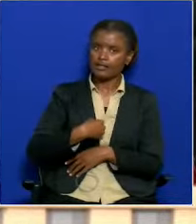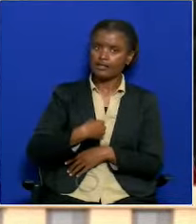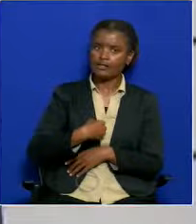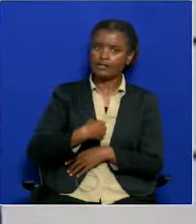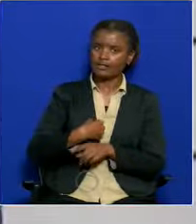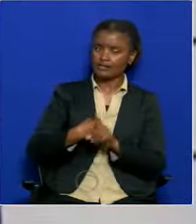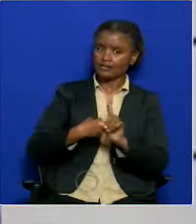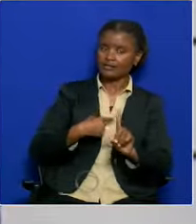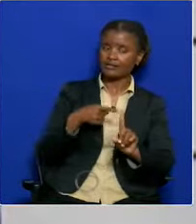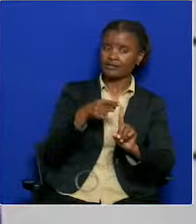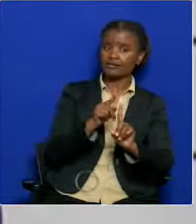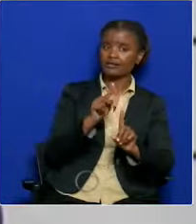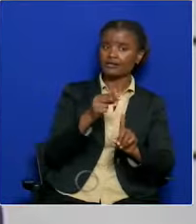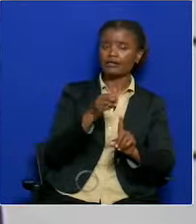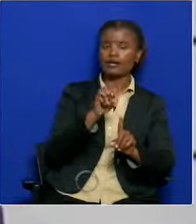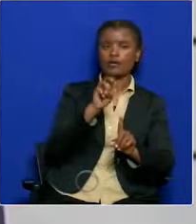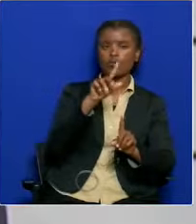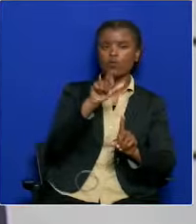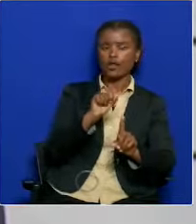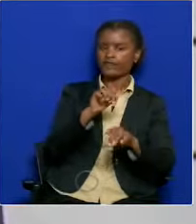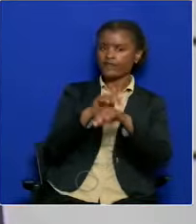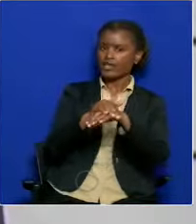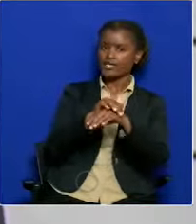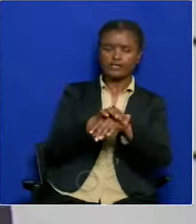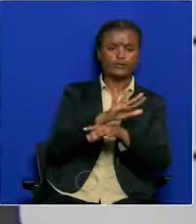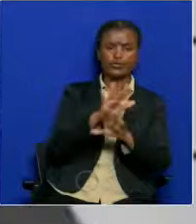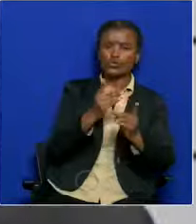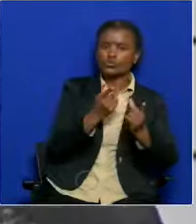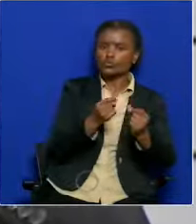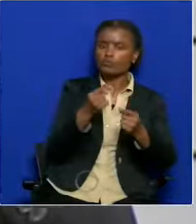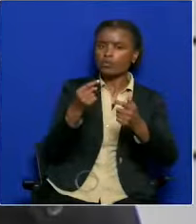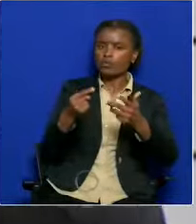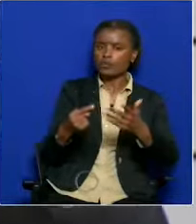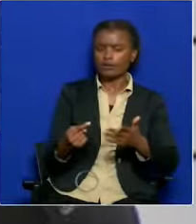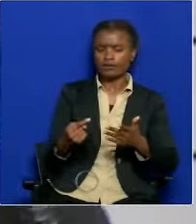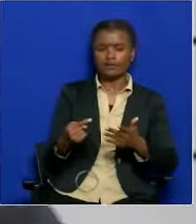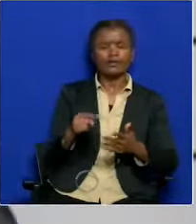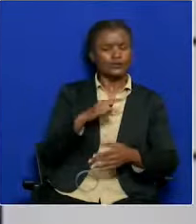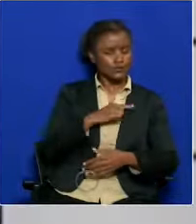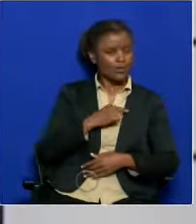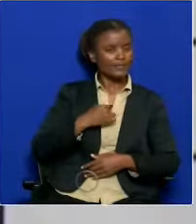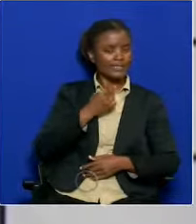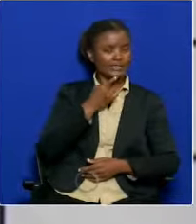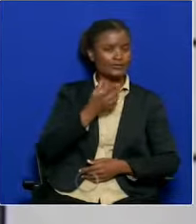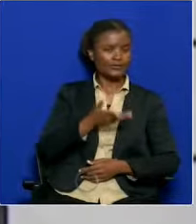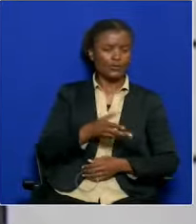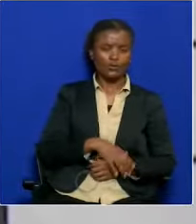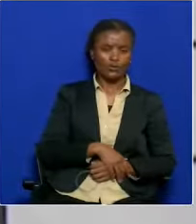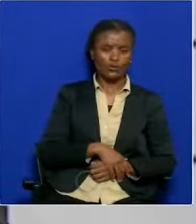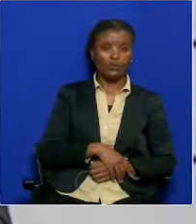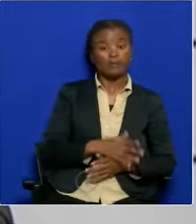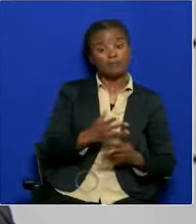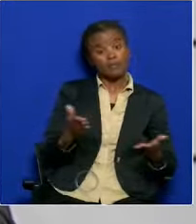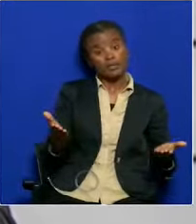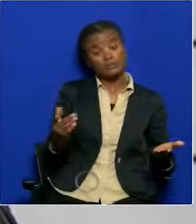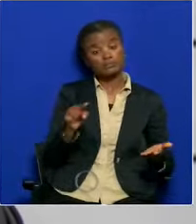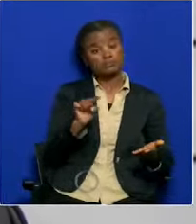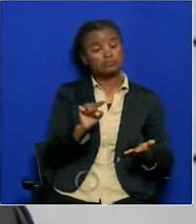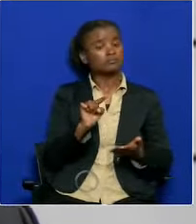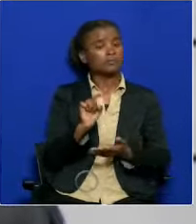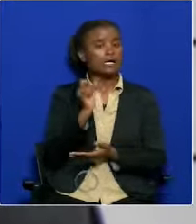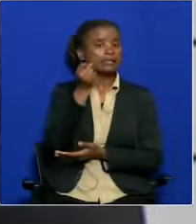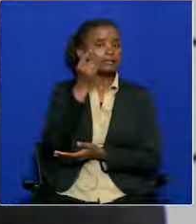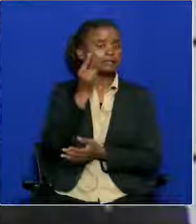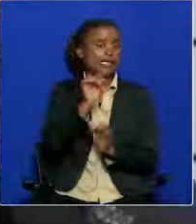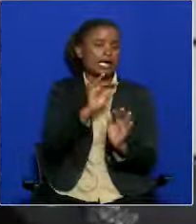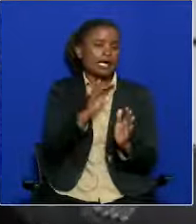do what. So that is why I was saying that. But how it is understood is, it is like